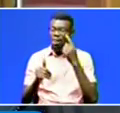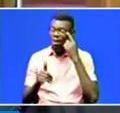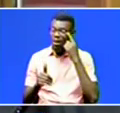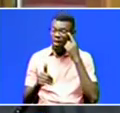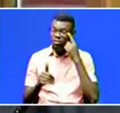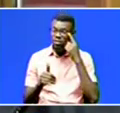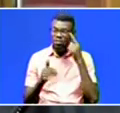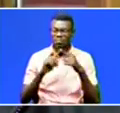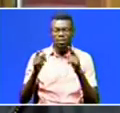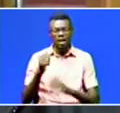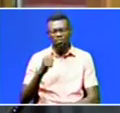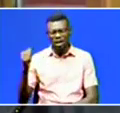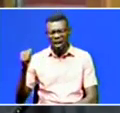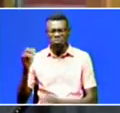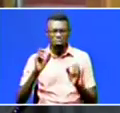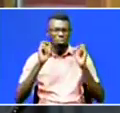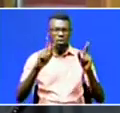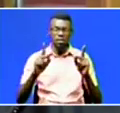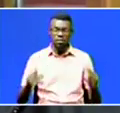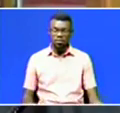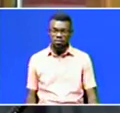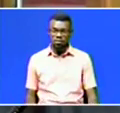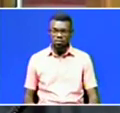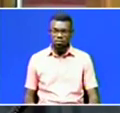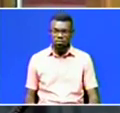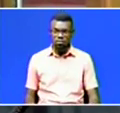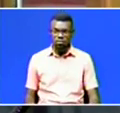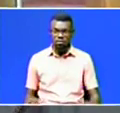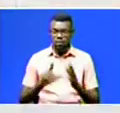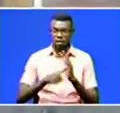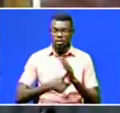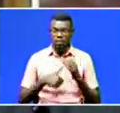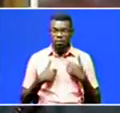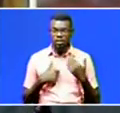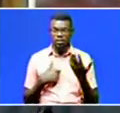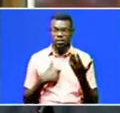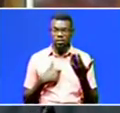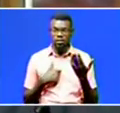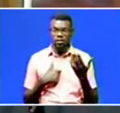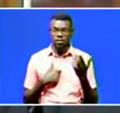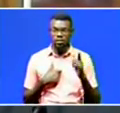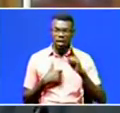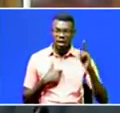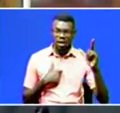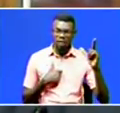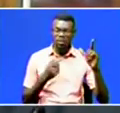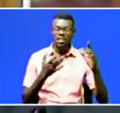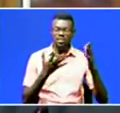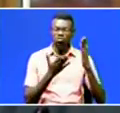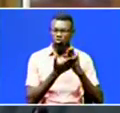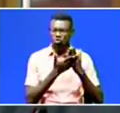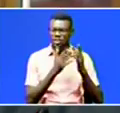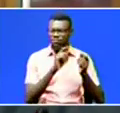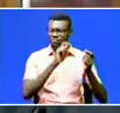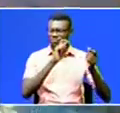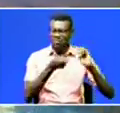was still not bad. So I did the cross-linking on my right eye. And because I was scared at first, I was like, oh gosh, I've never been to a